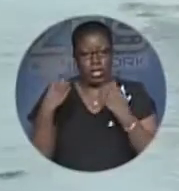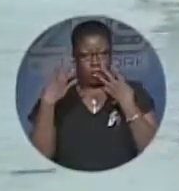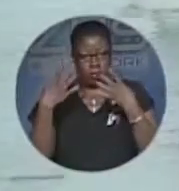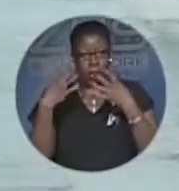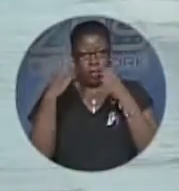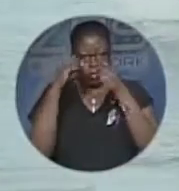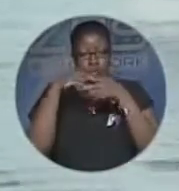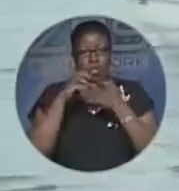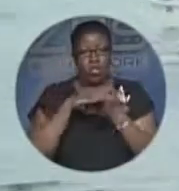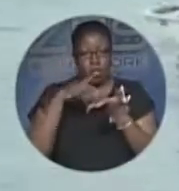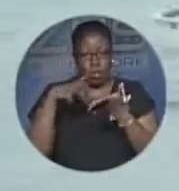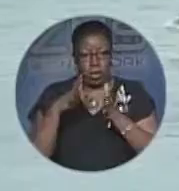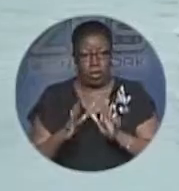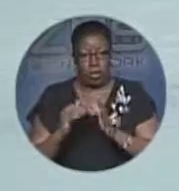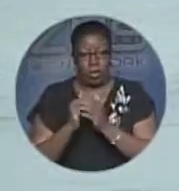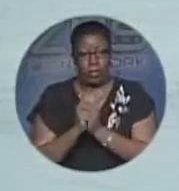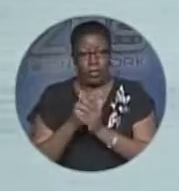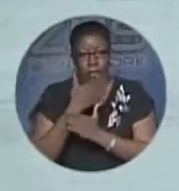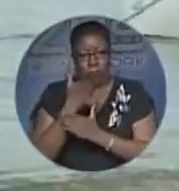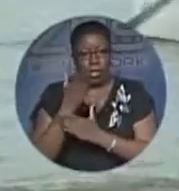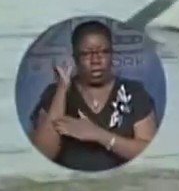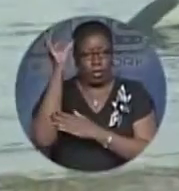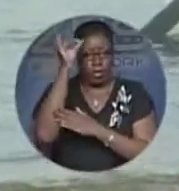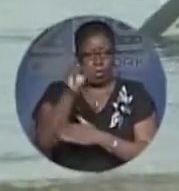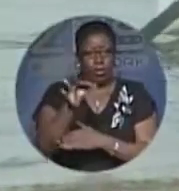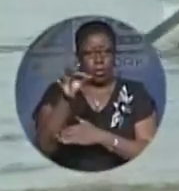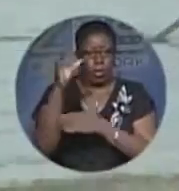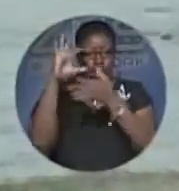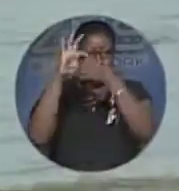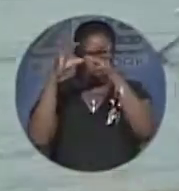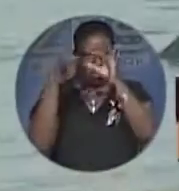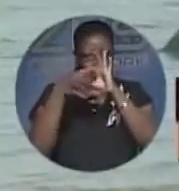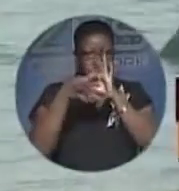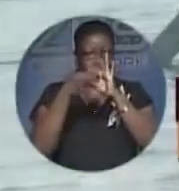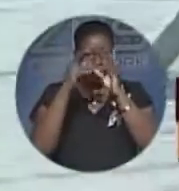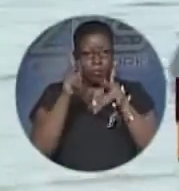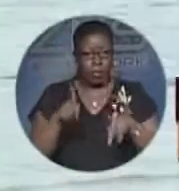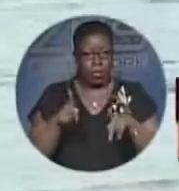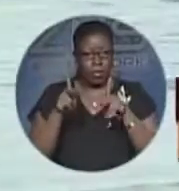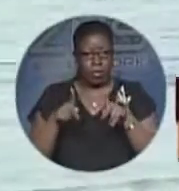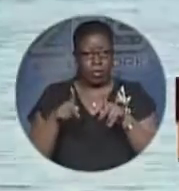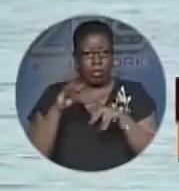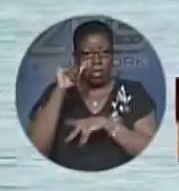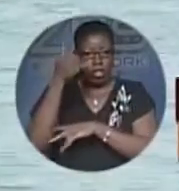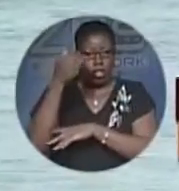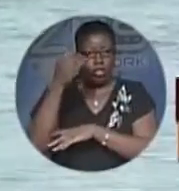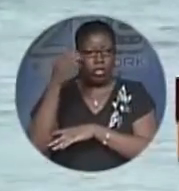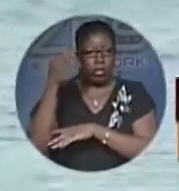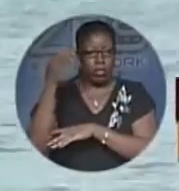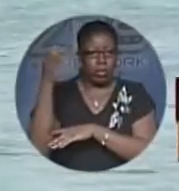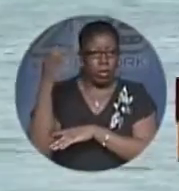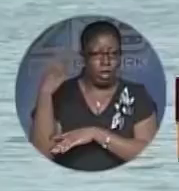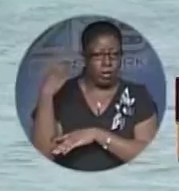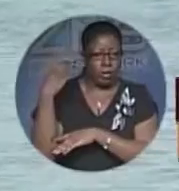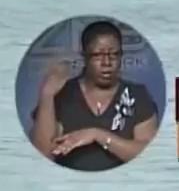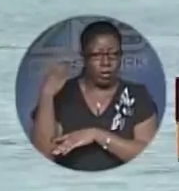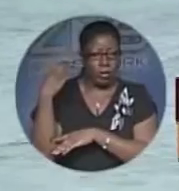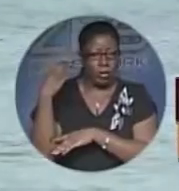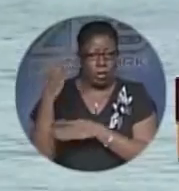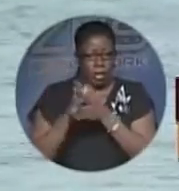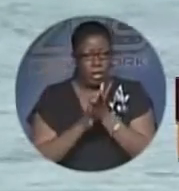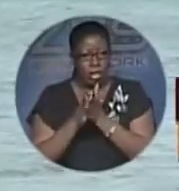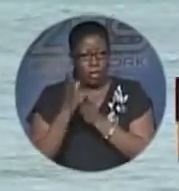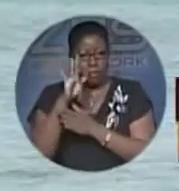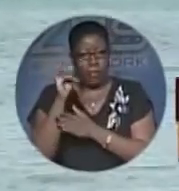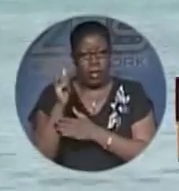potential future Olympic hopefuls for the Bahamas in sailing. Junior captains of the Harbour Island Sailing Club, re-energized